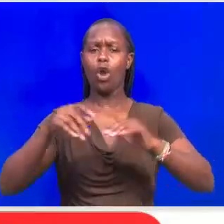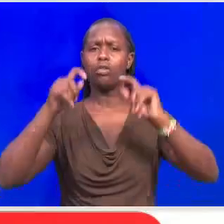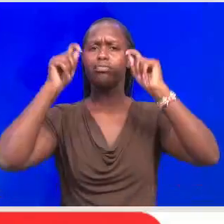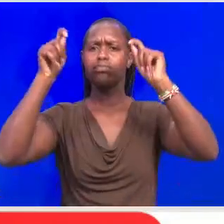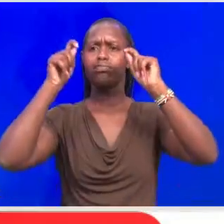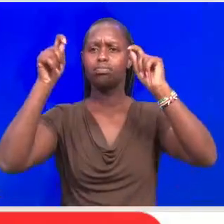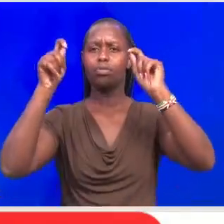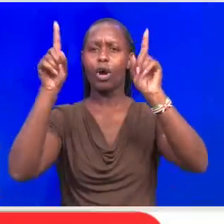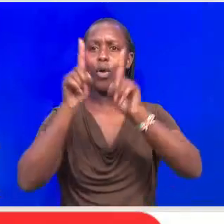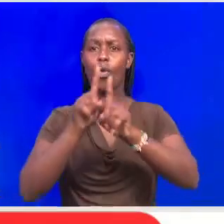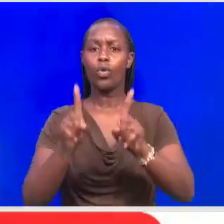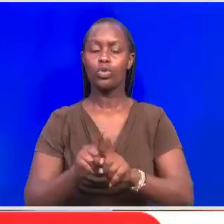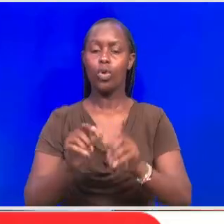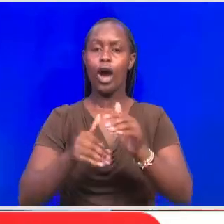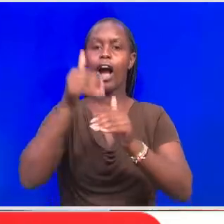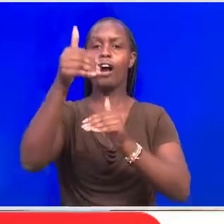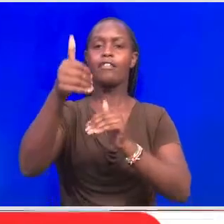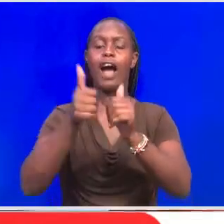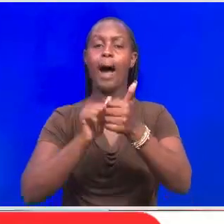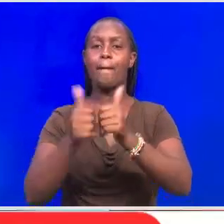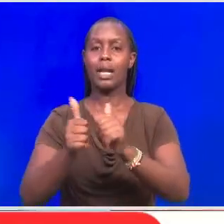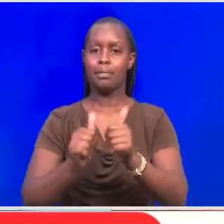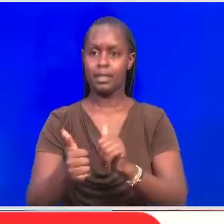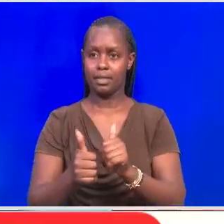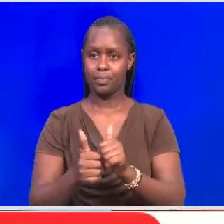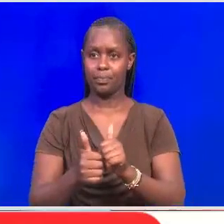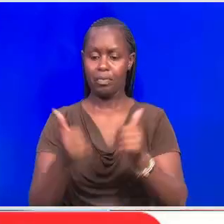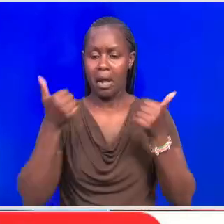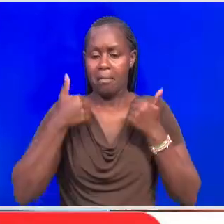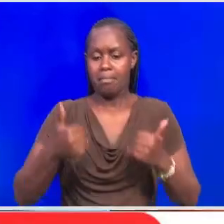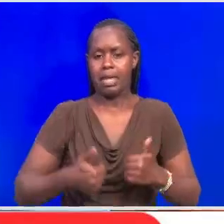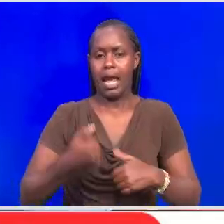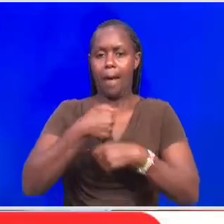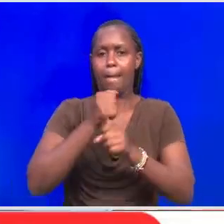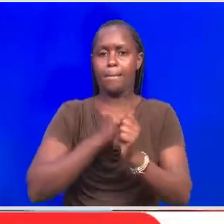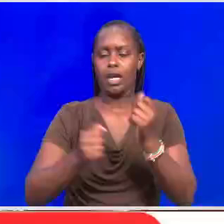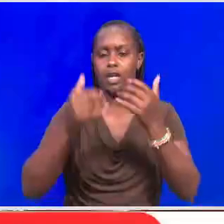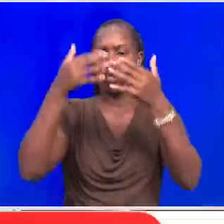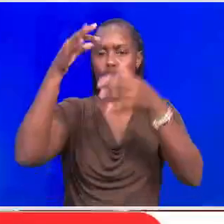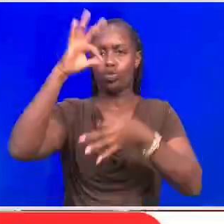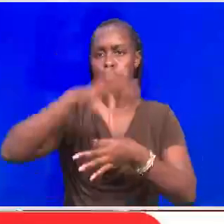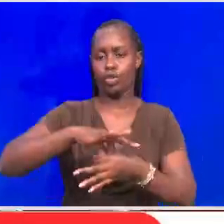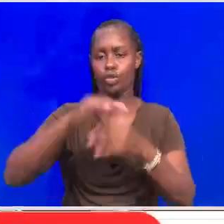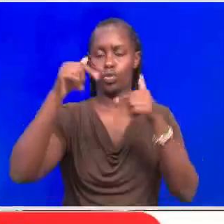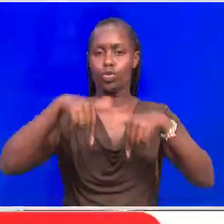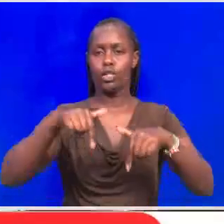after the amendments, I had to make the choice that I've made today.